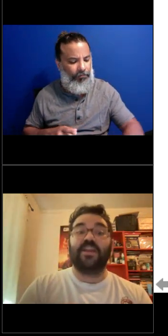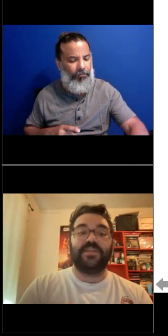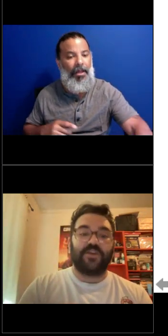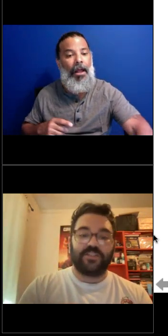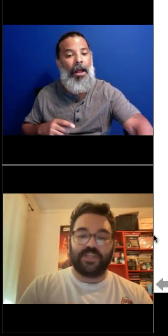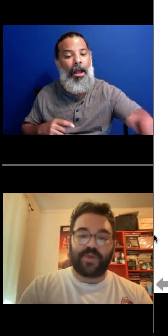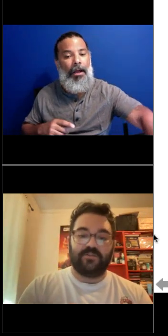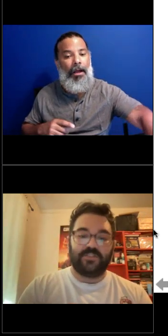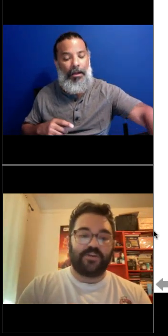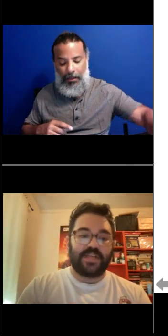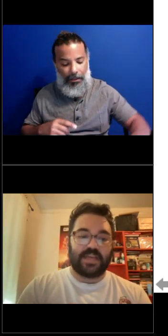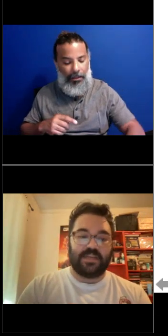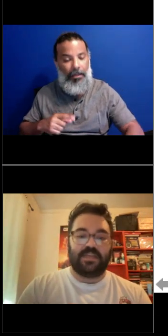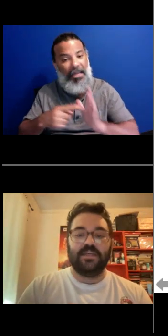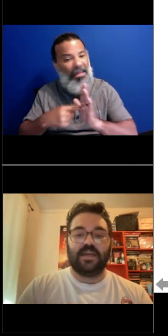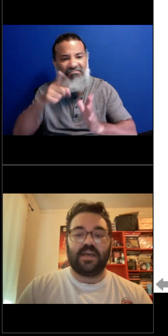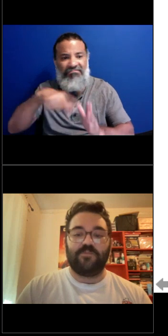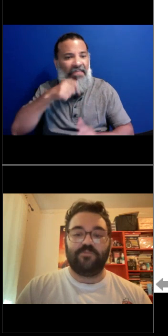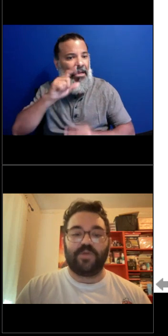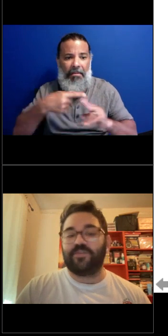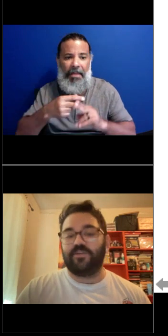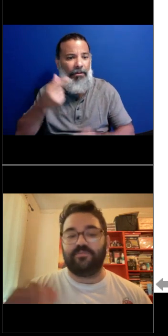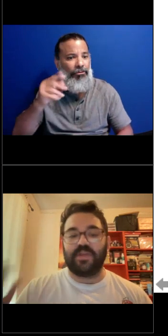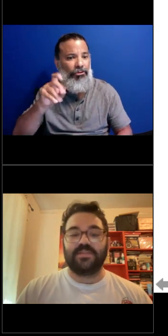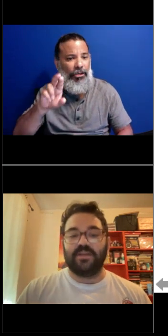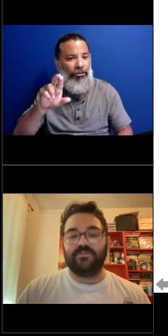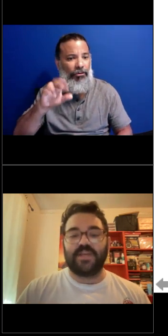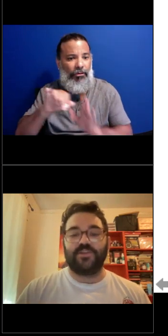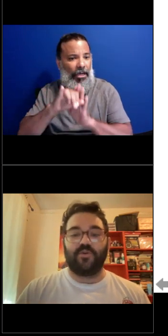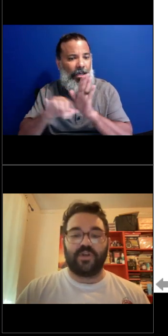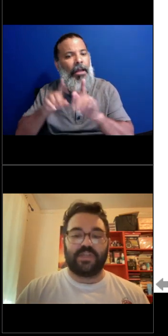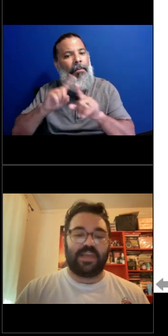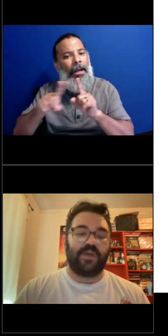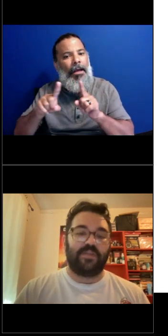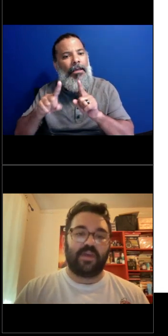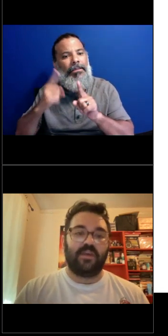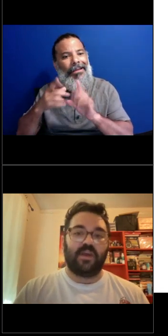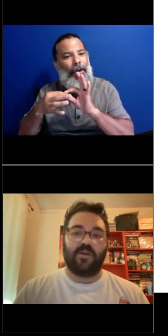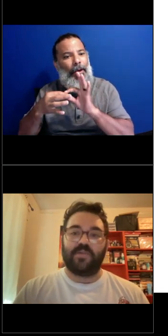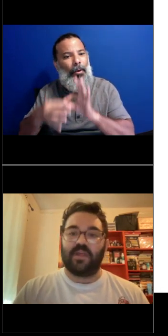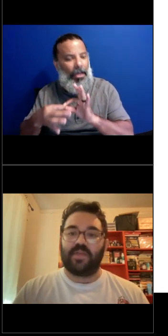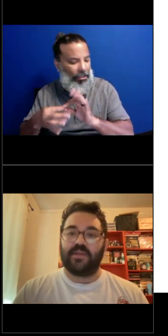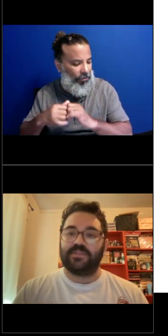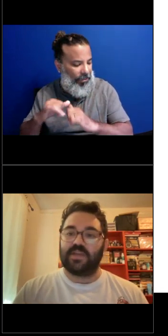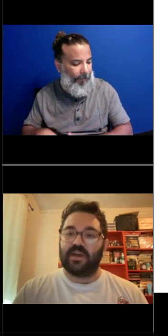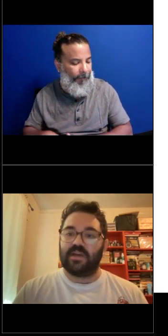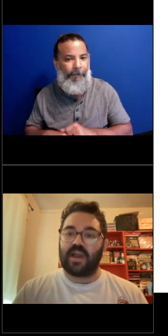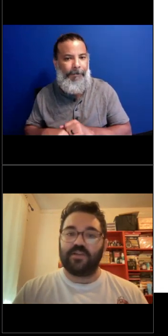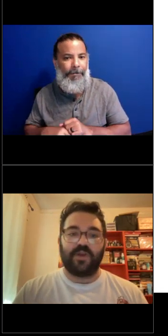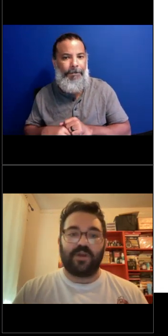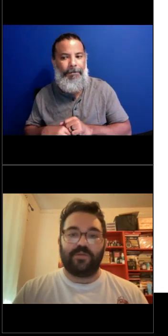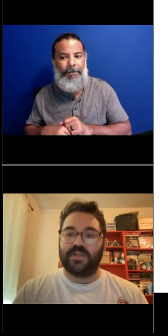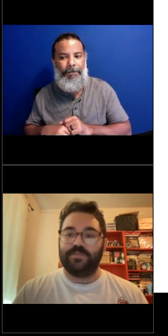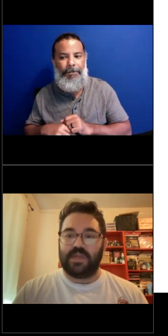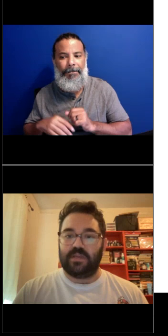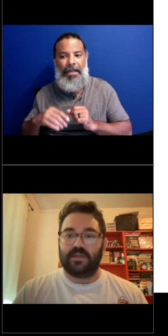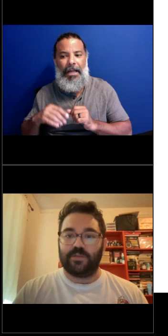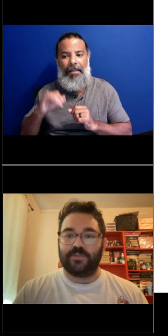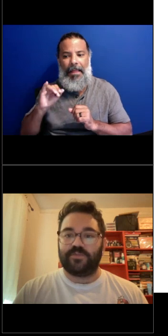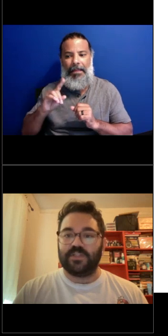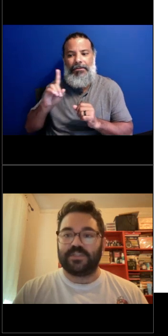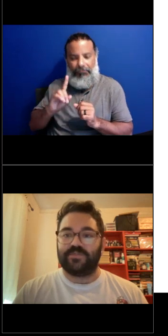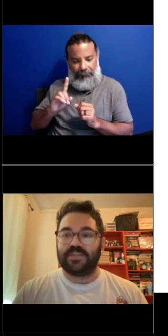none of these are actually about gender identity, but rather things that tend to correlate with it. And that's kind of where we want to be